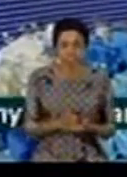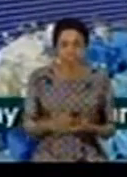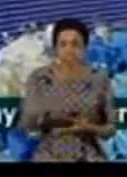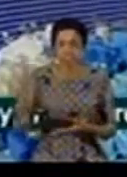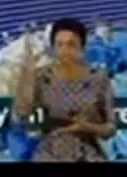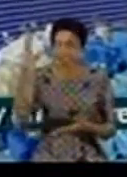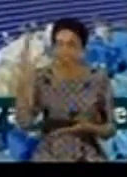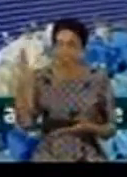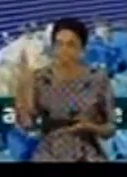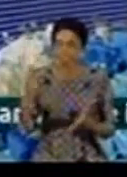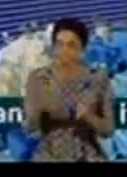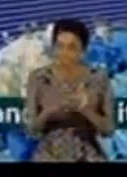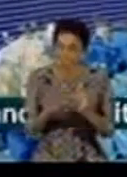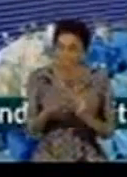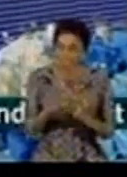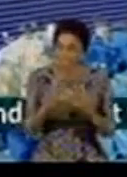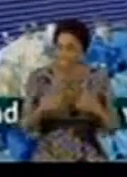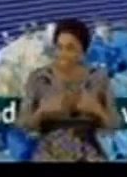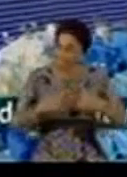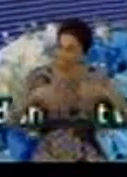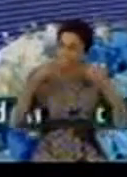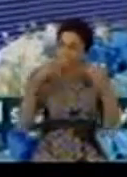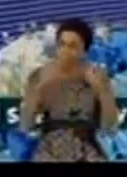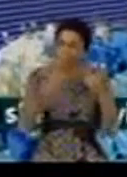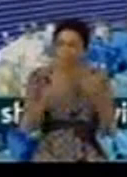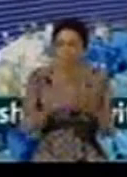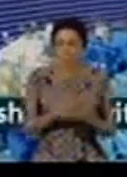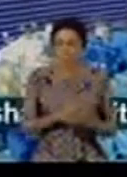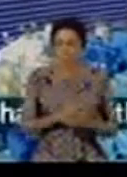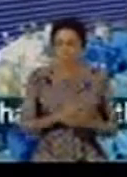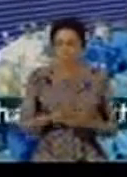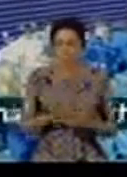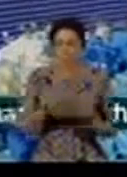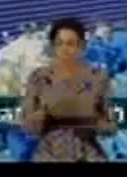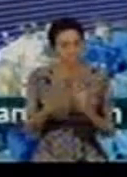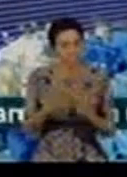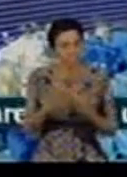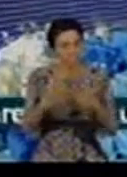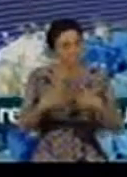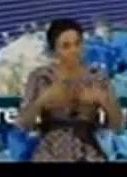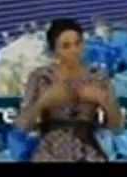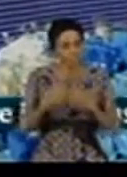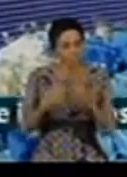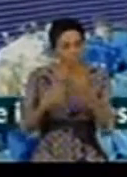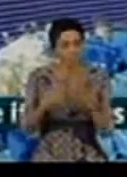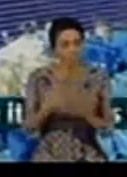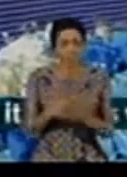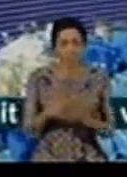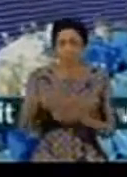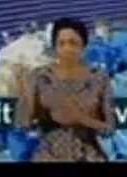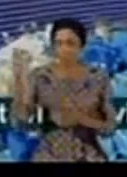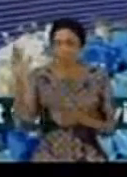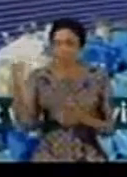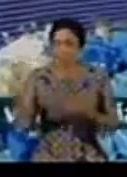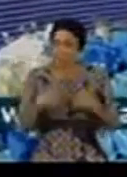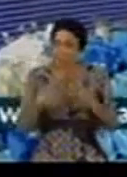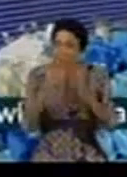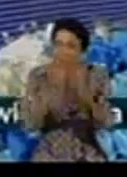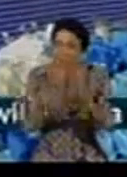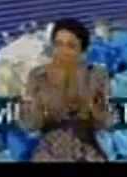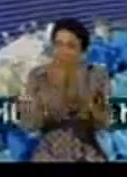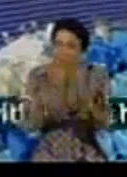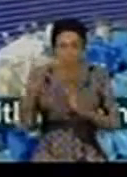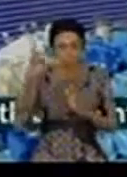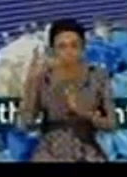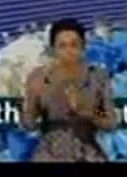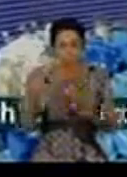have prayed and God have answered the prayer. Check up. Once you have seen it done, just walk out